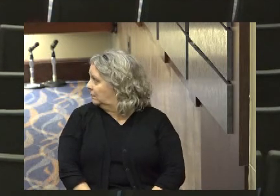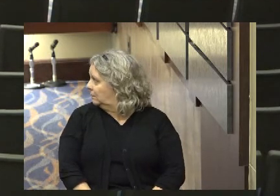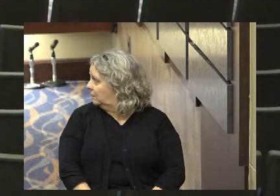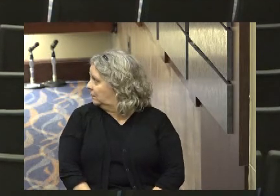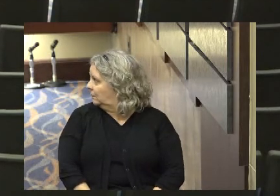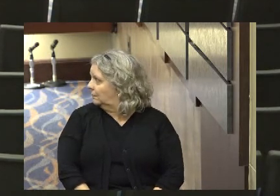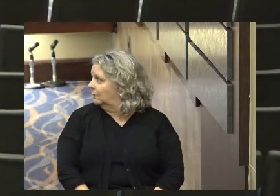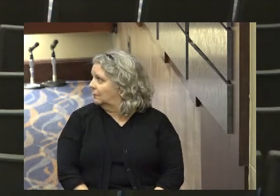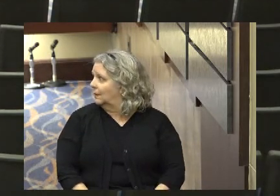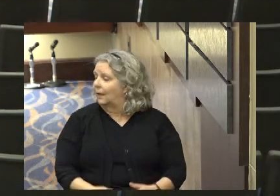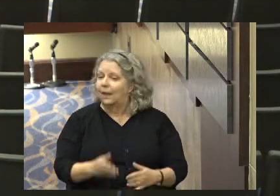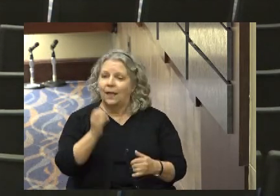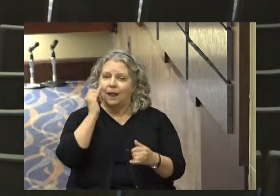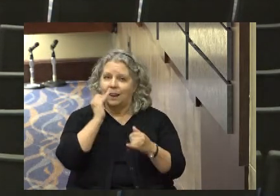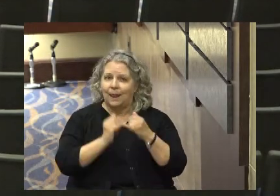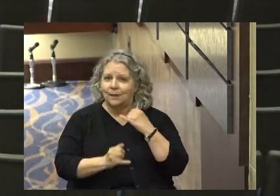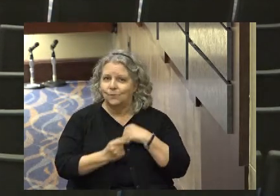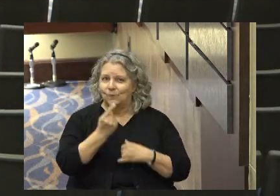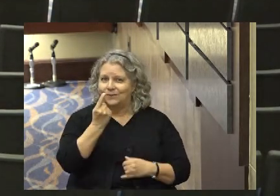All right, last up,